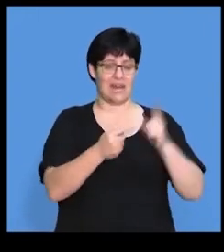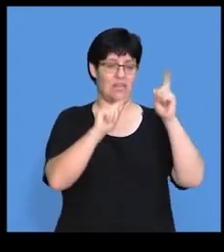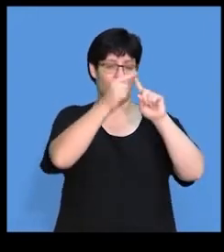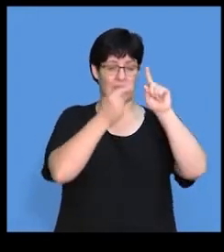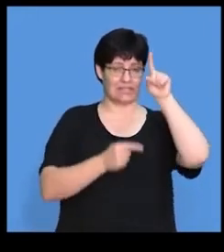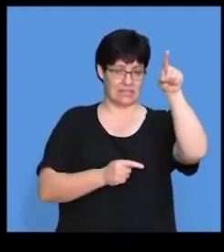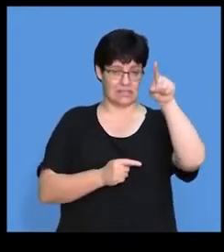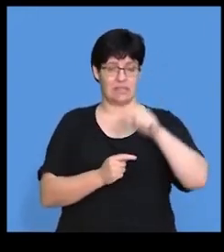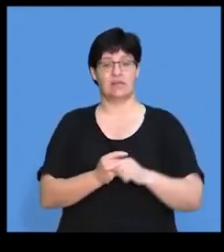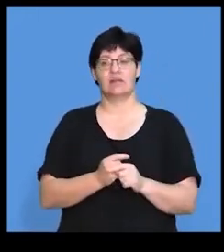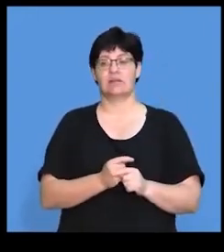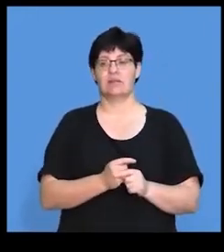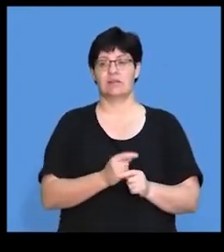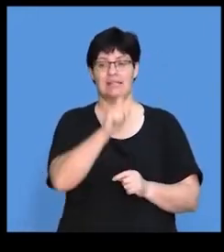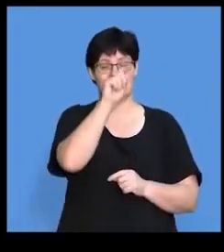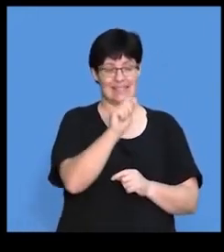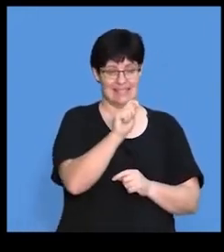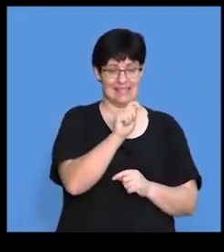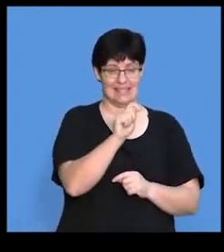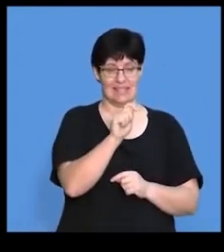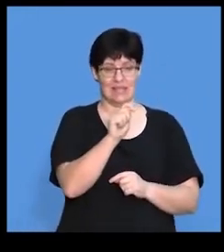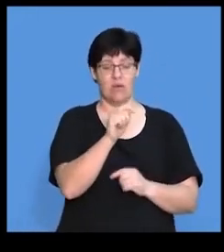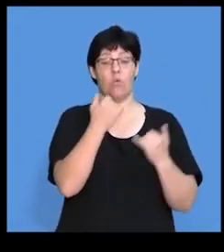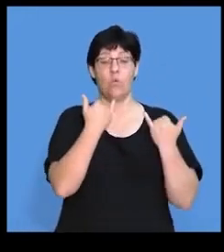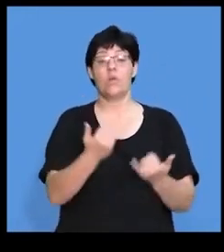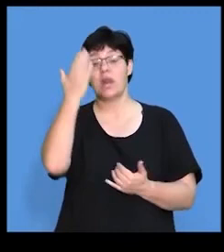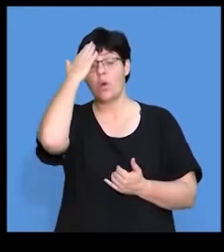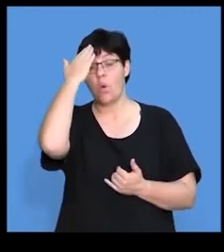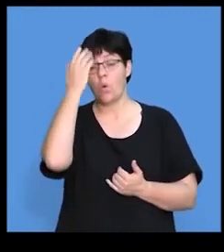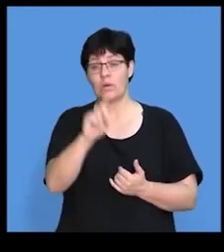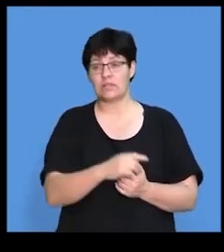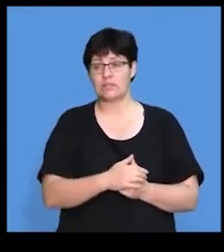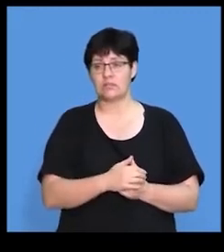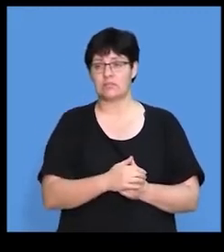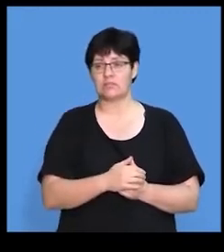point on the line. It's this point T, and we now know